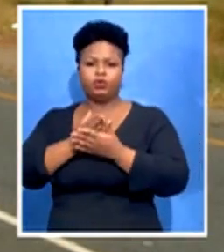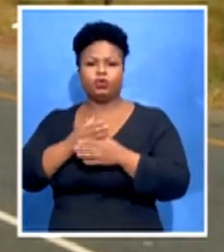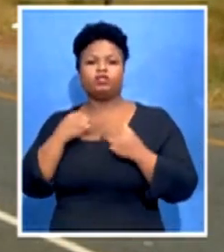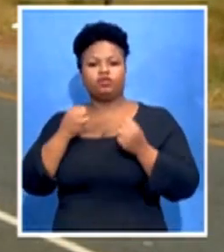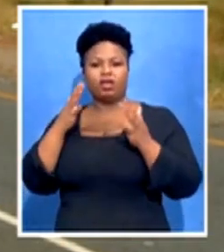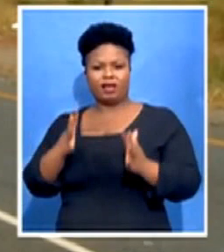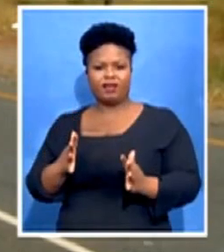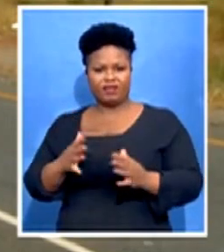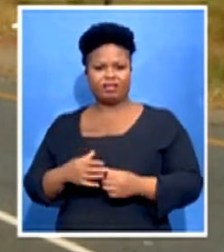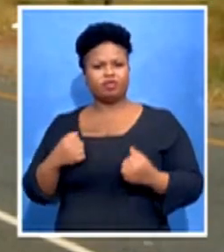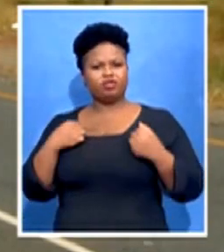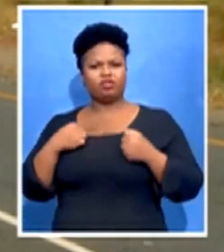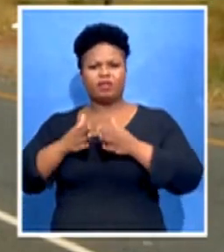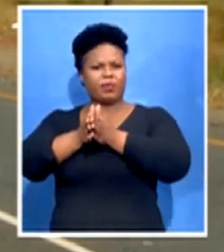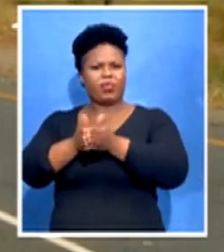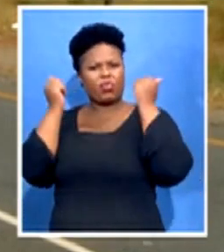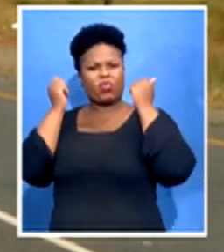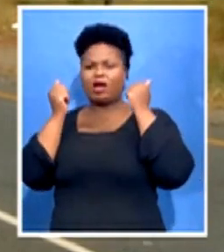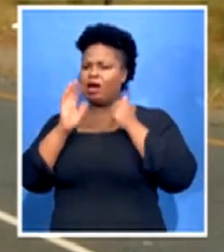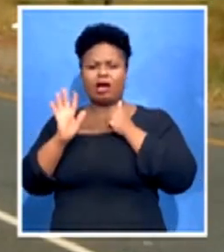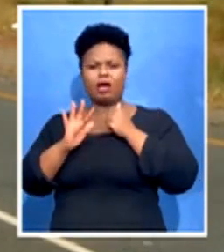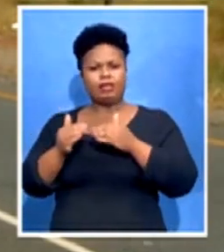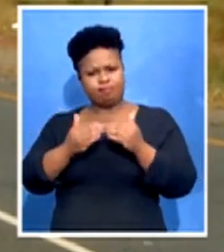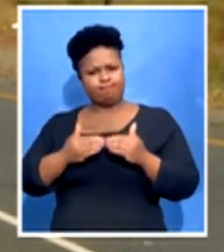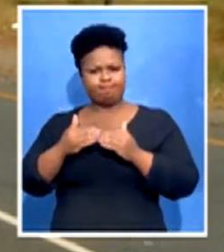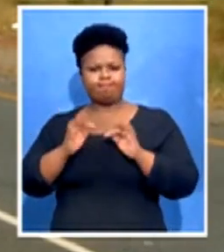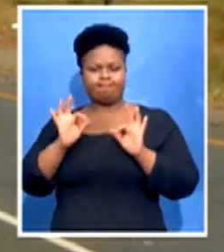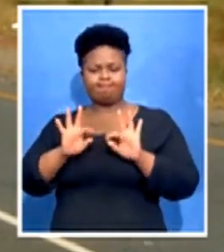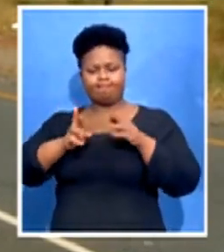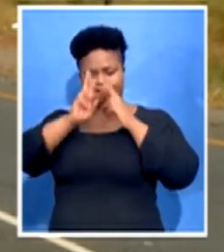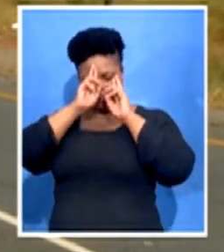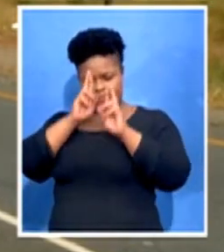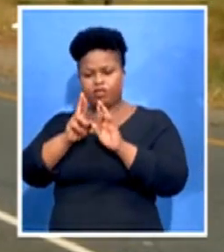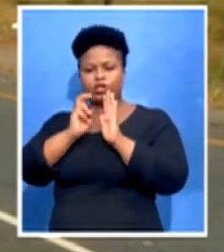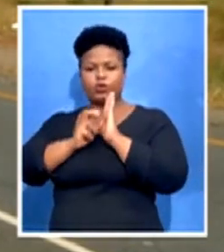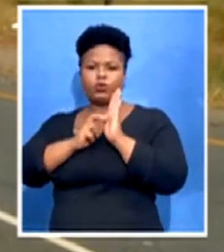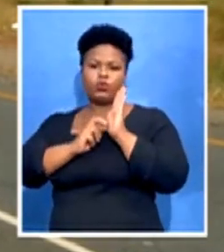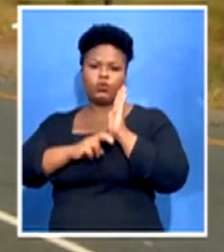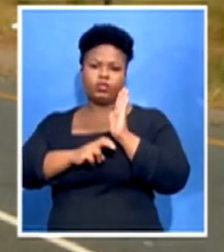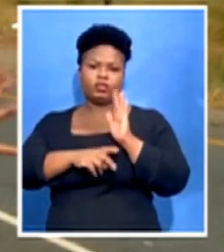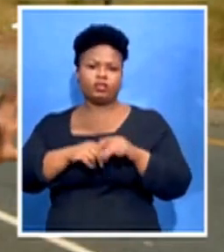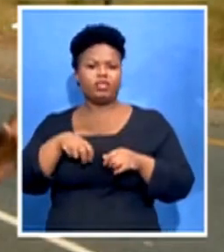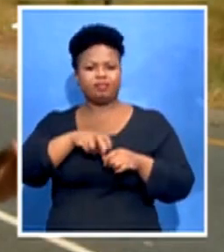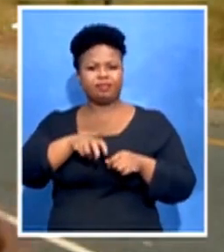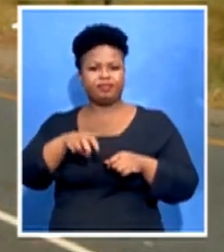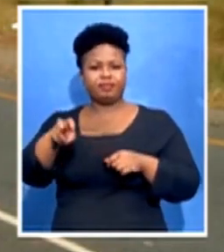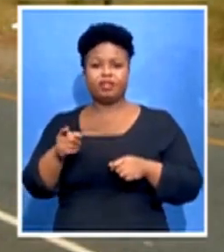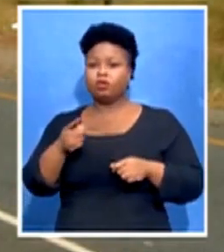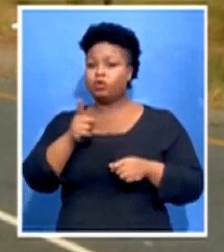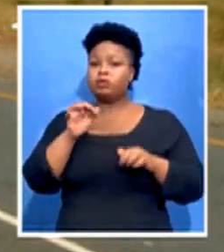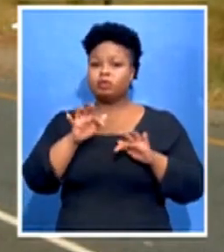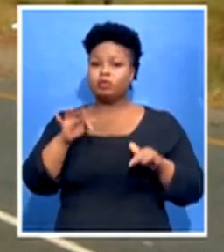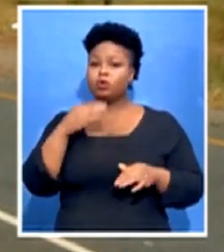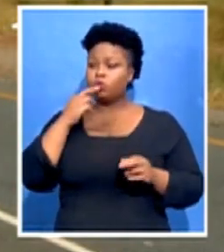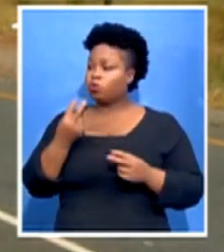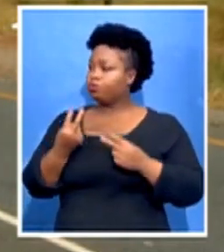recklessly, and also they are obeying the rules of the road when they travel. But these people that are behind me and these traffic that is behind me is the